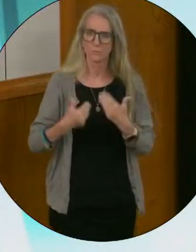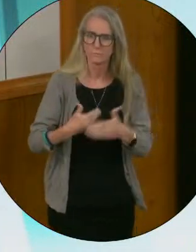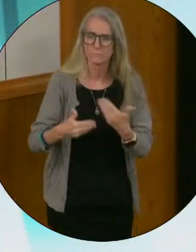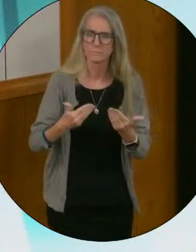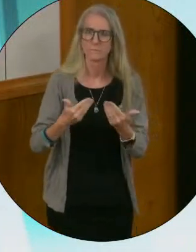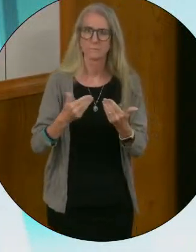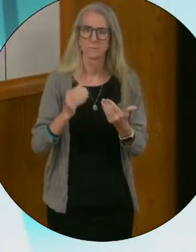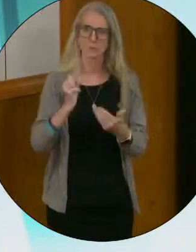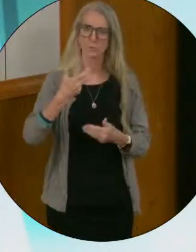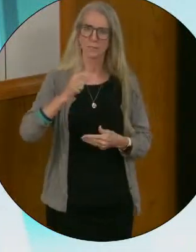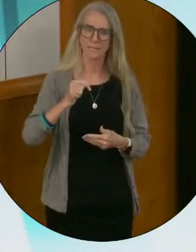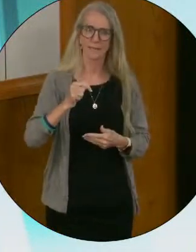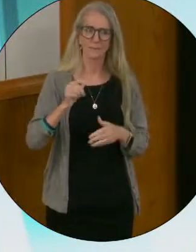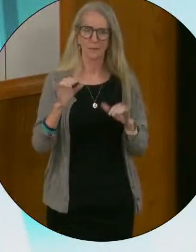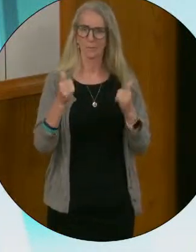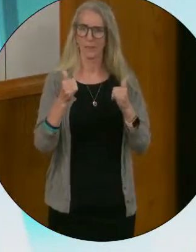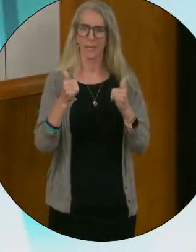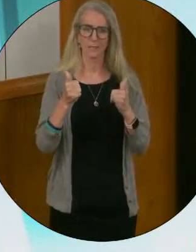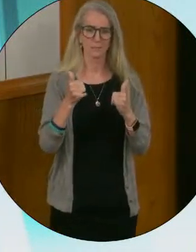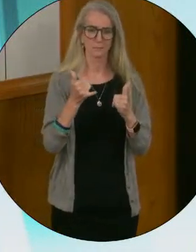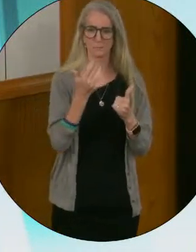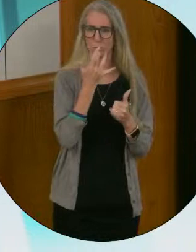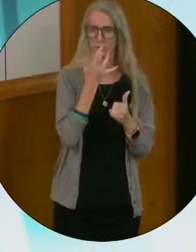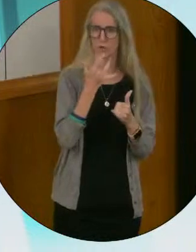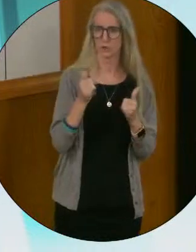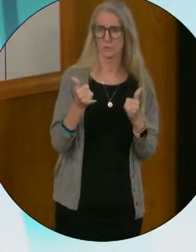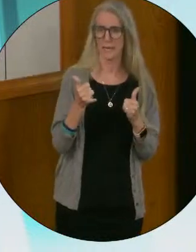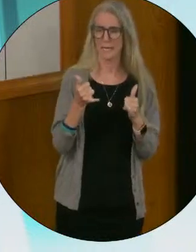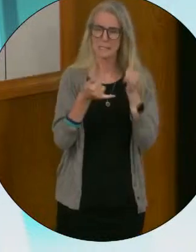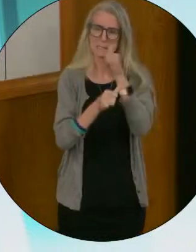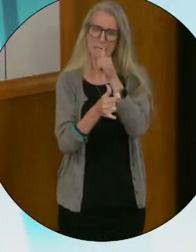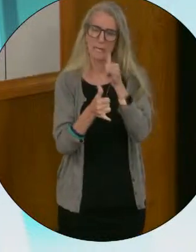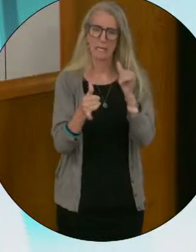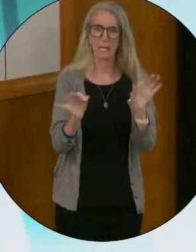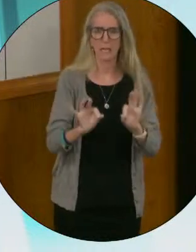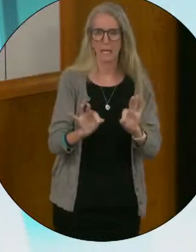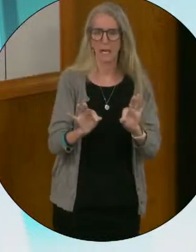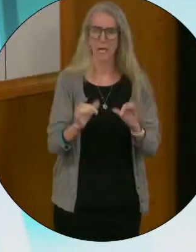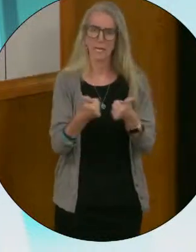superintendent prefers to play silly little games with CCEA, dragging this